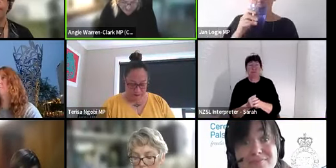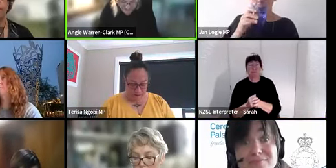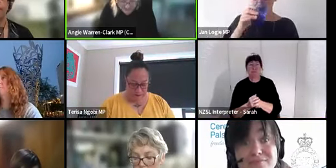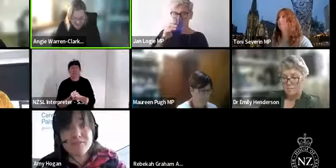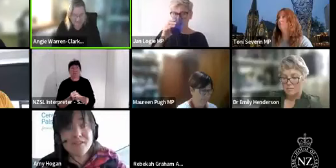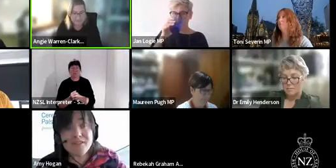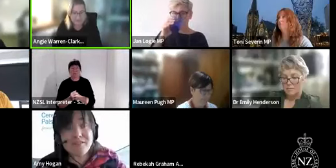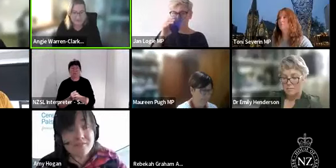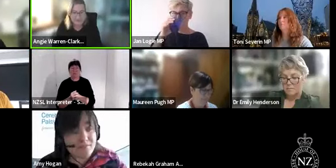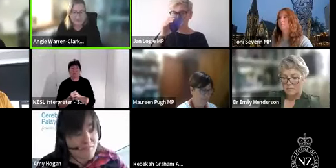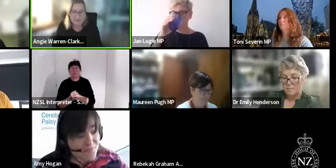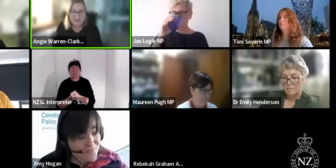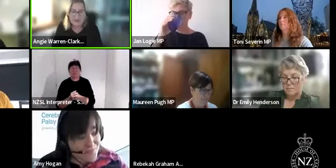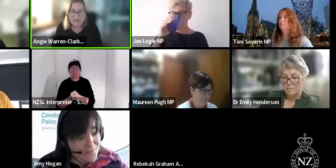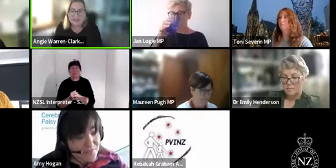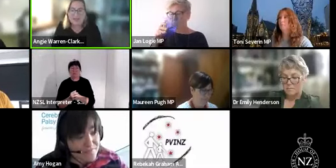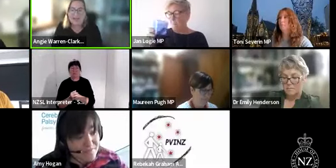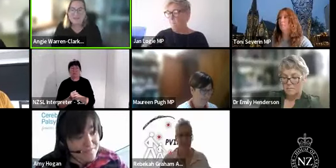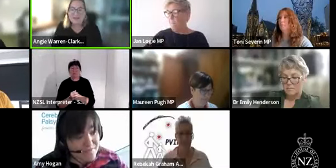Okay,